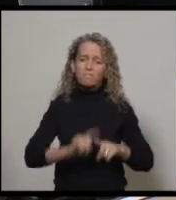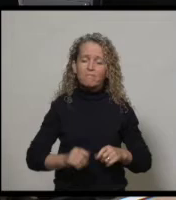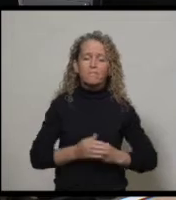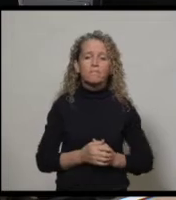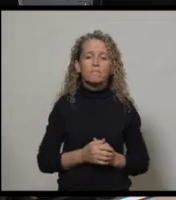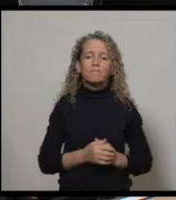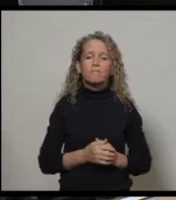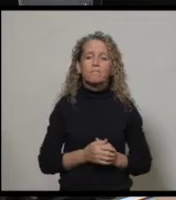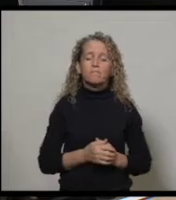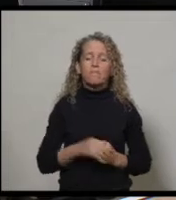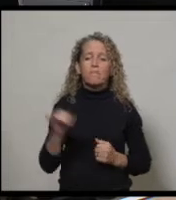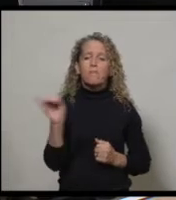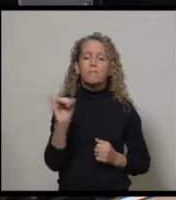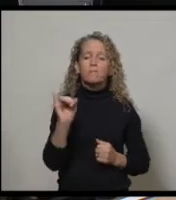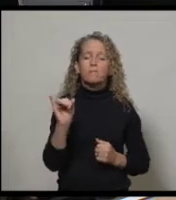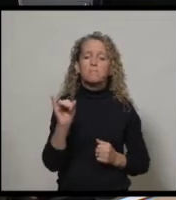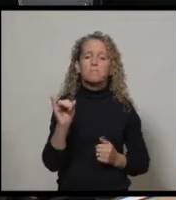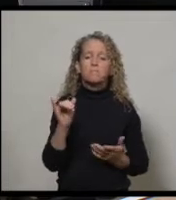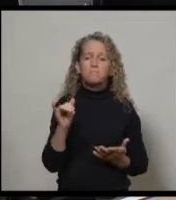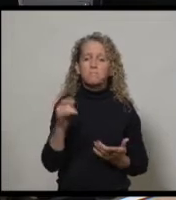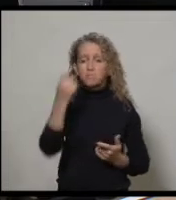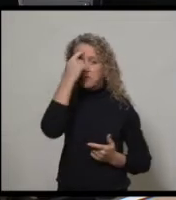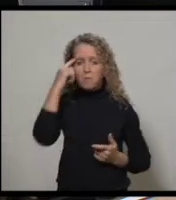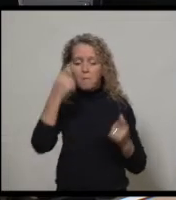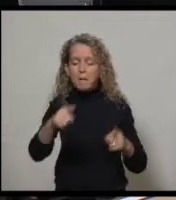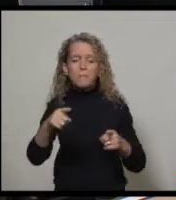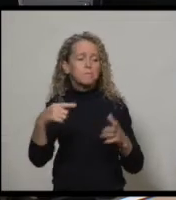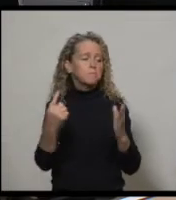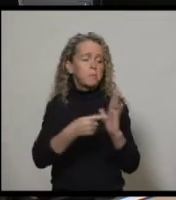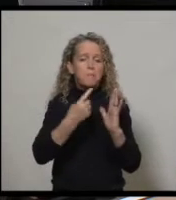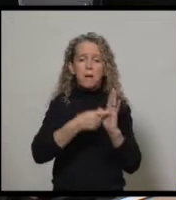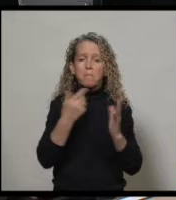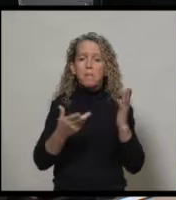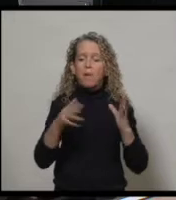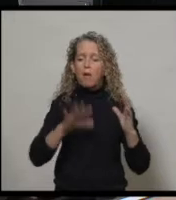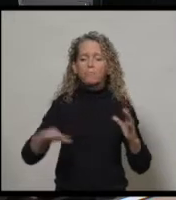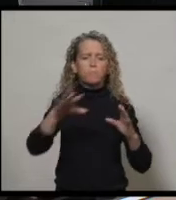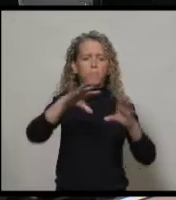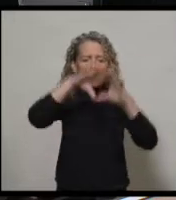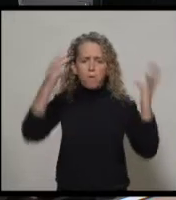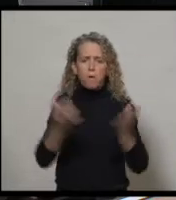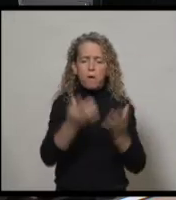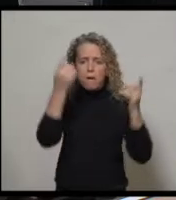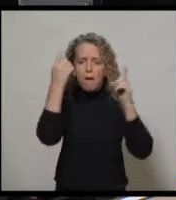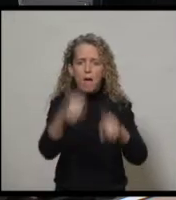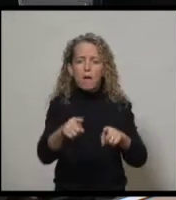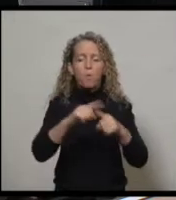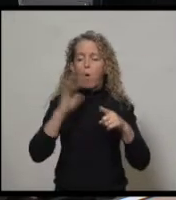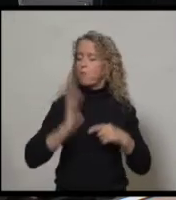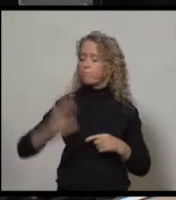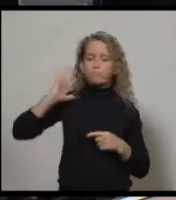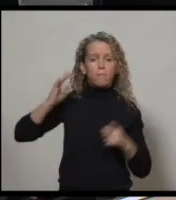trauma too is looking at things that have happened in society. It could be in the past or in the present. So things such as